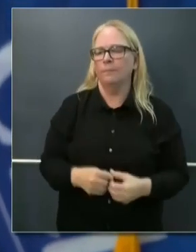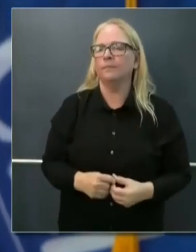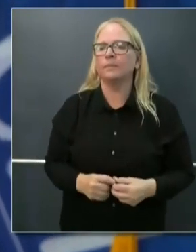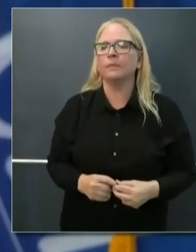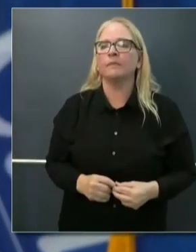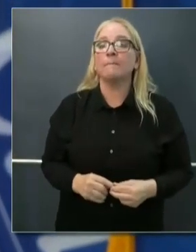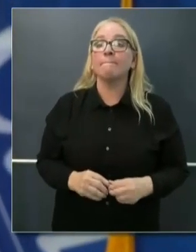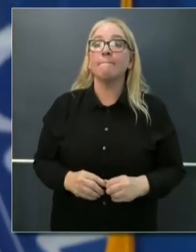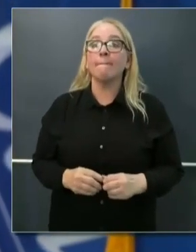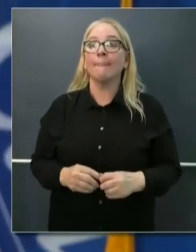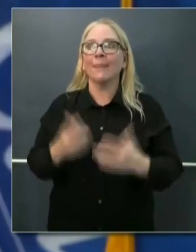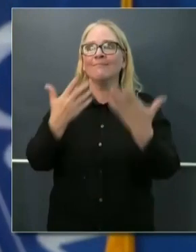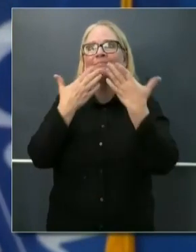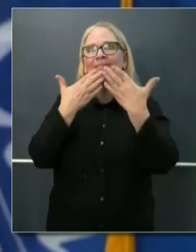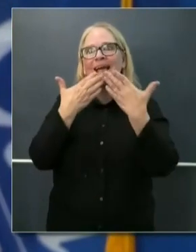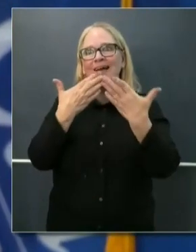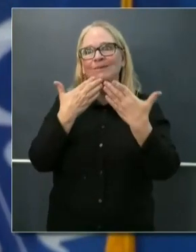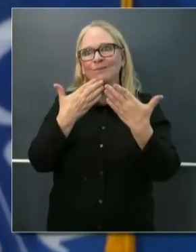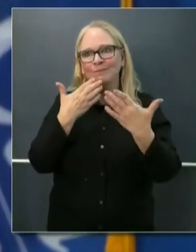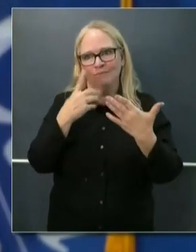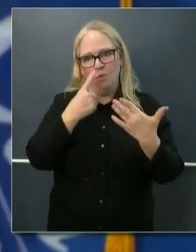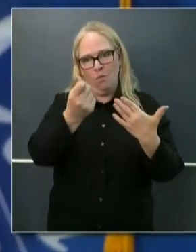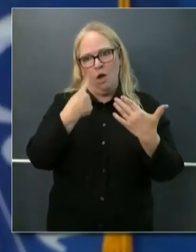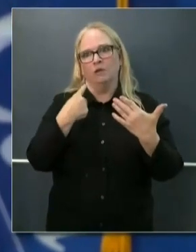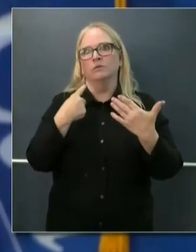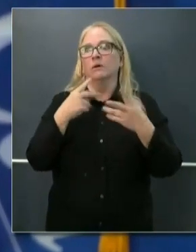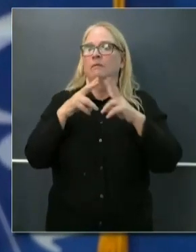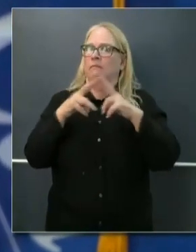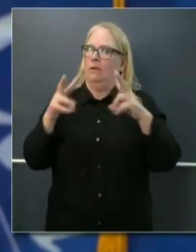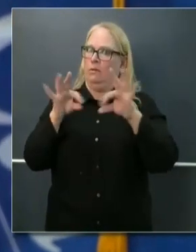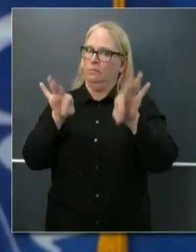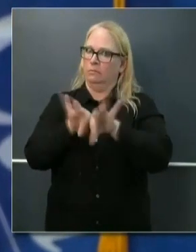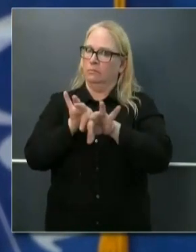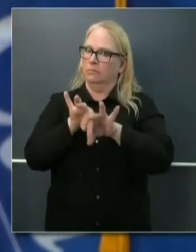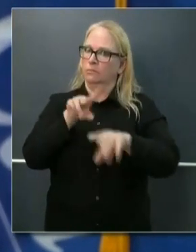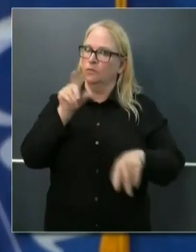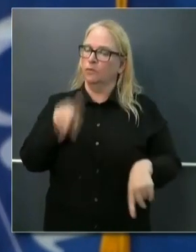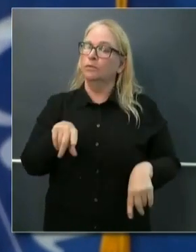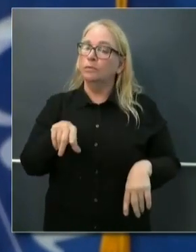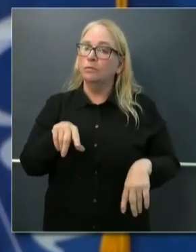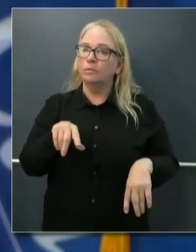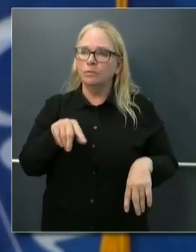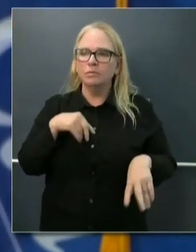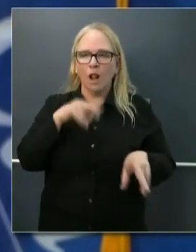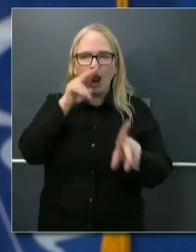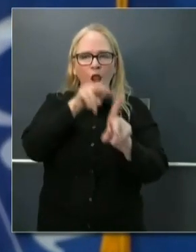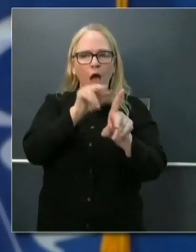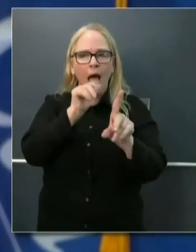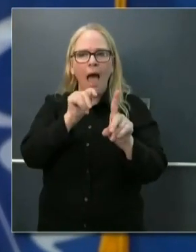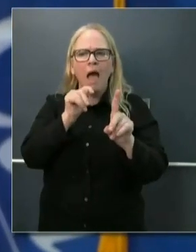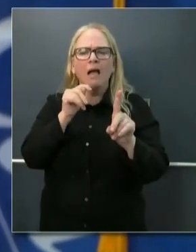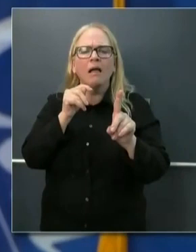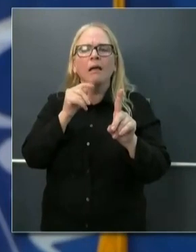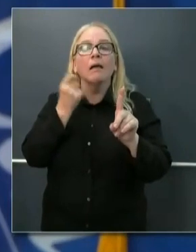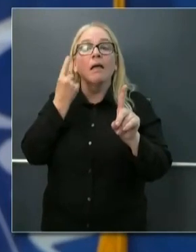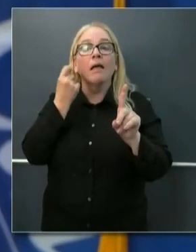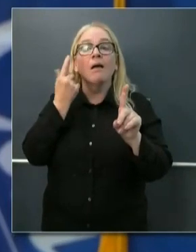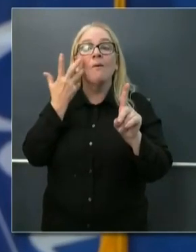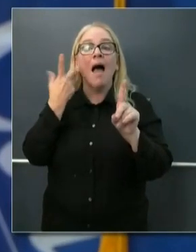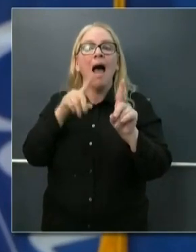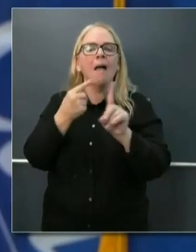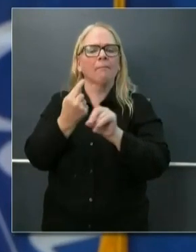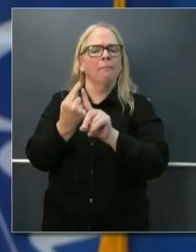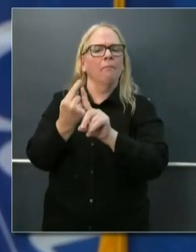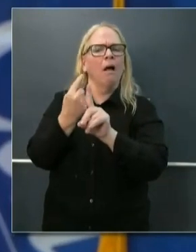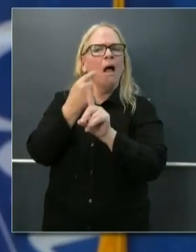Thank you for this the question. It is very important, and as we look forward to really understand what happened at the beginning of this whole